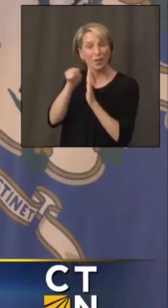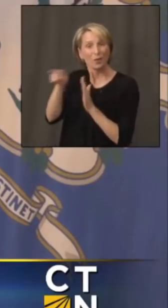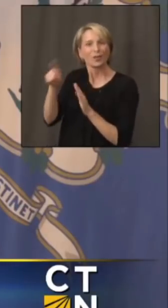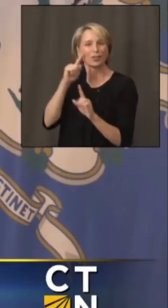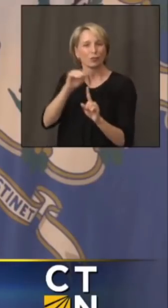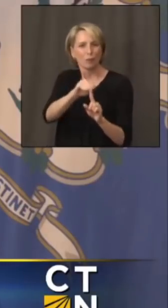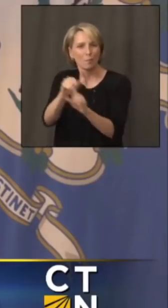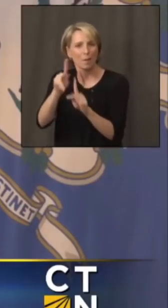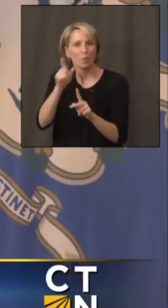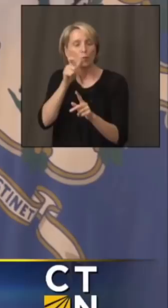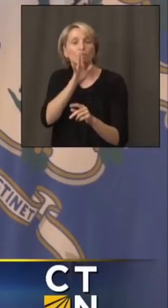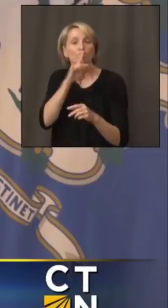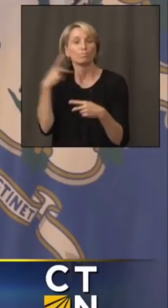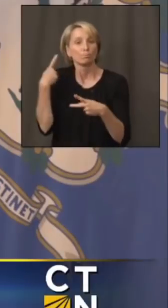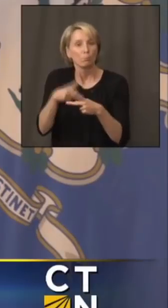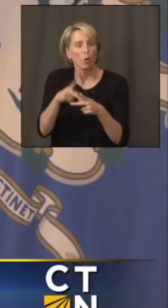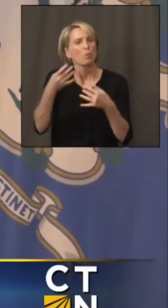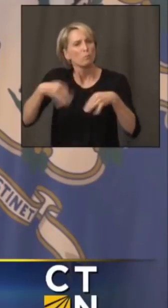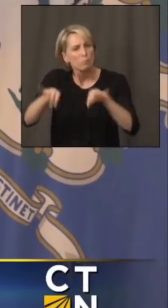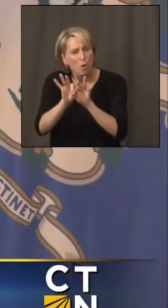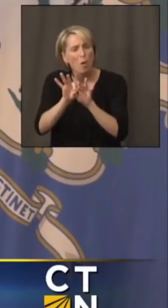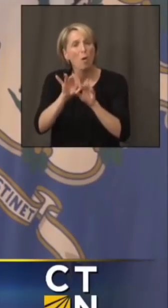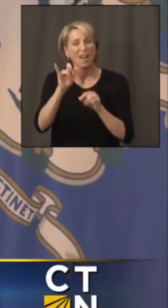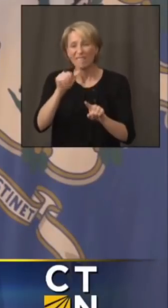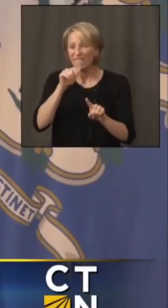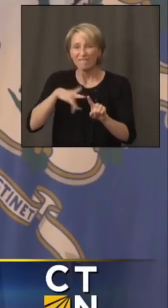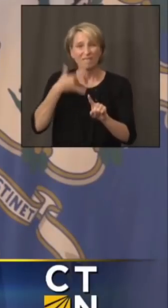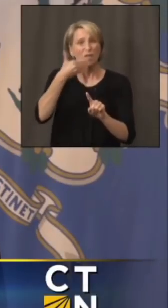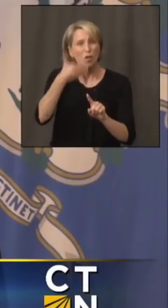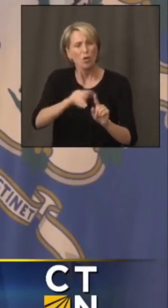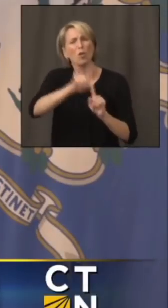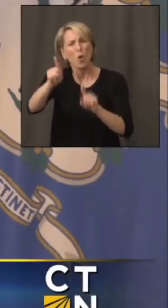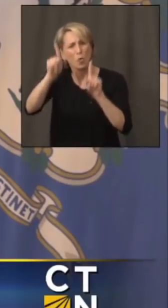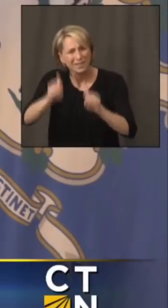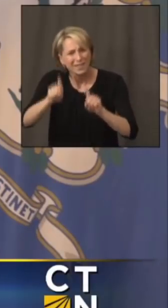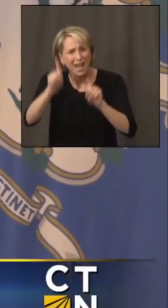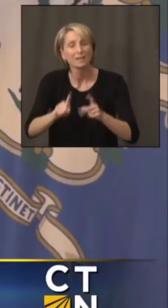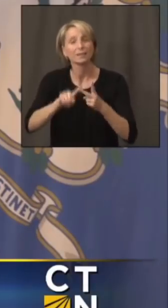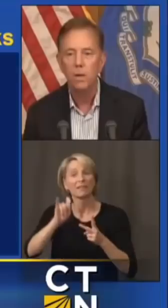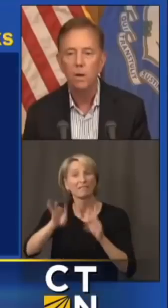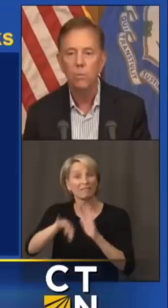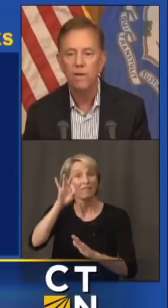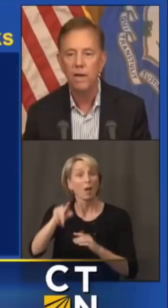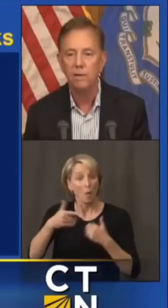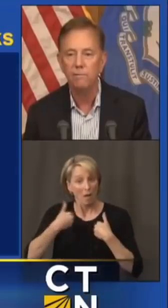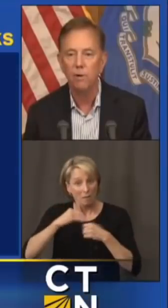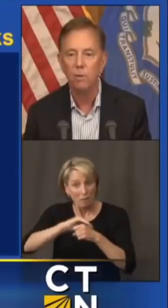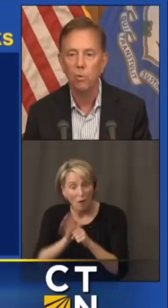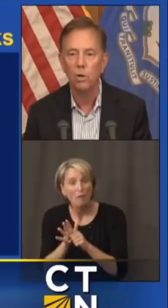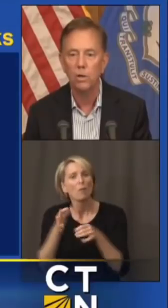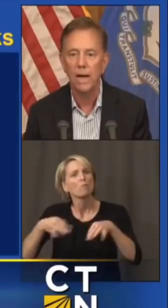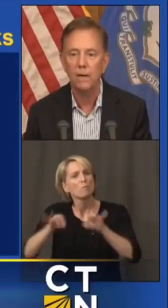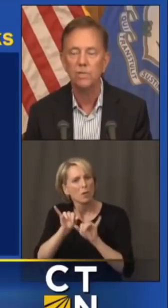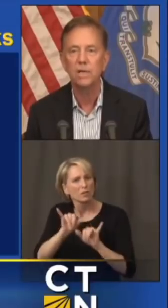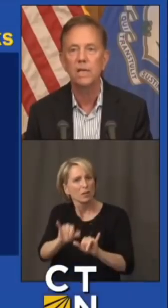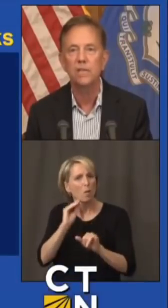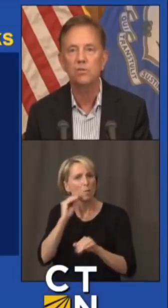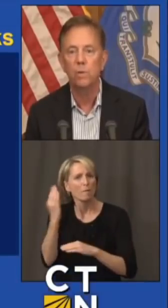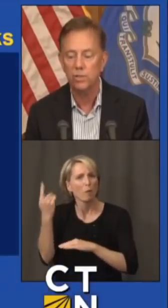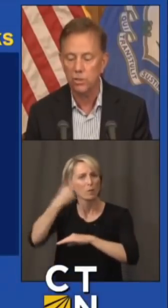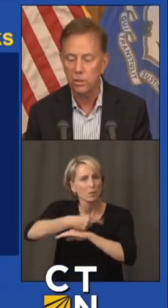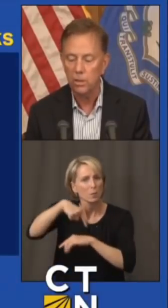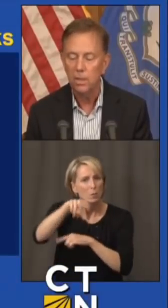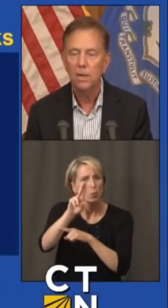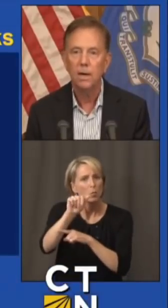that's the law, those are the rules going forward. If you keep moving that forward, we've had a farm worker housing in